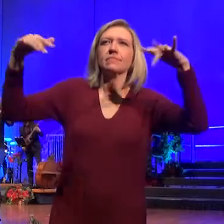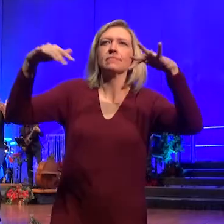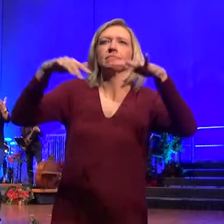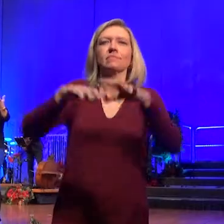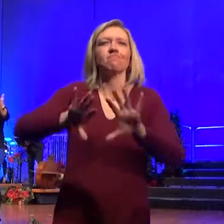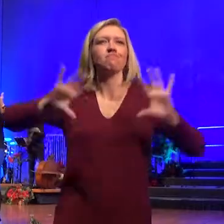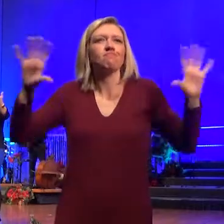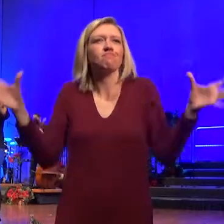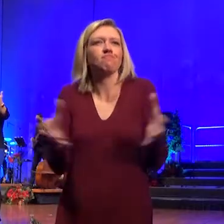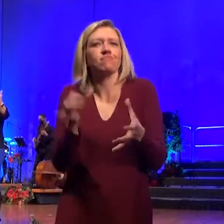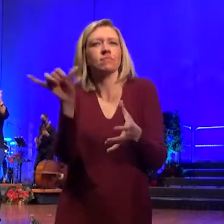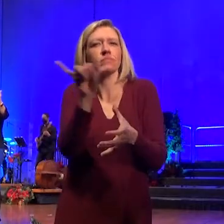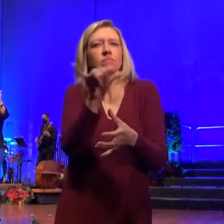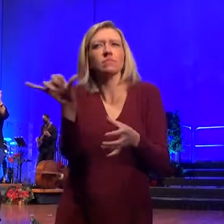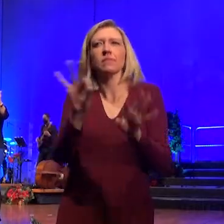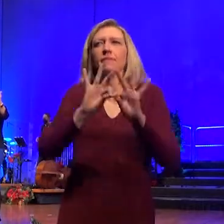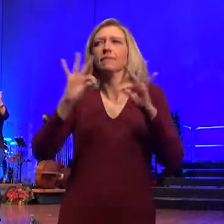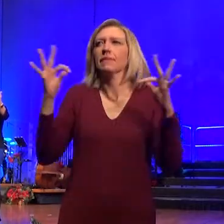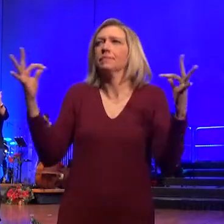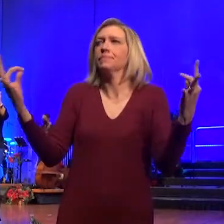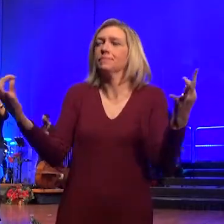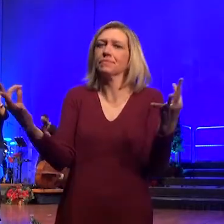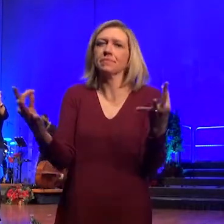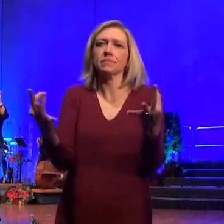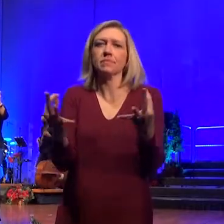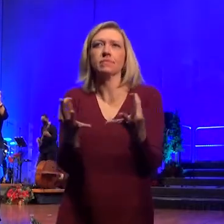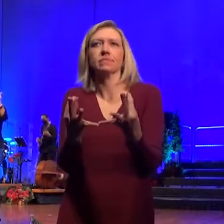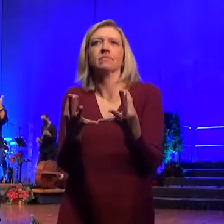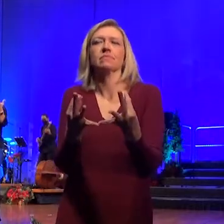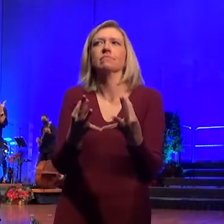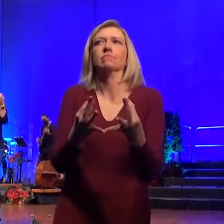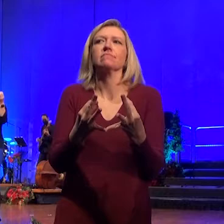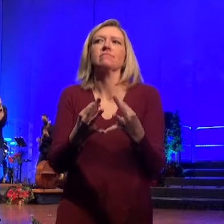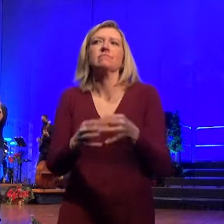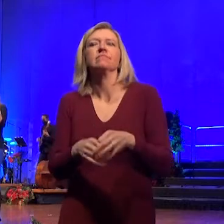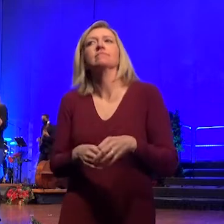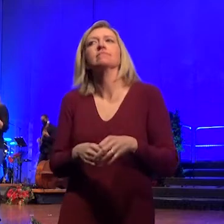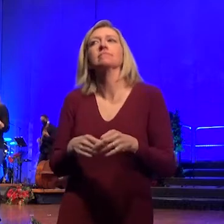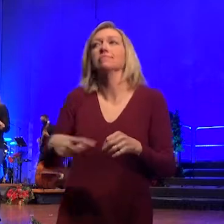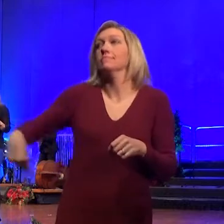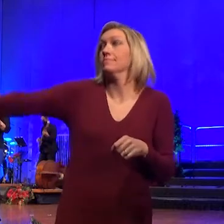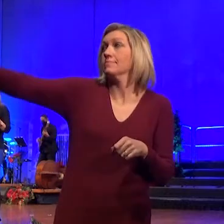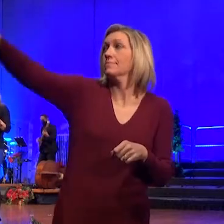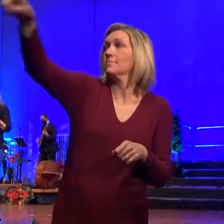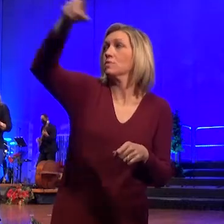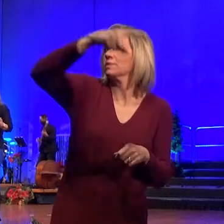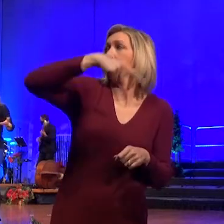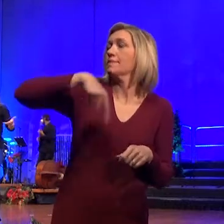together as a family.